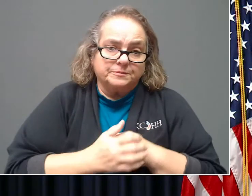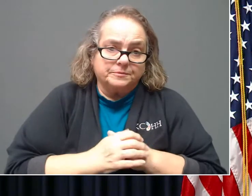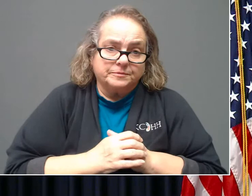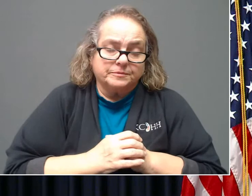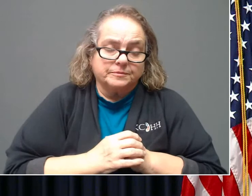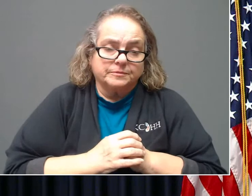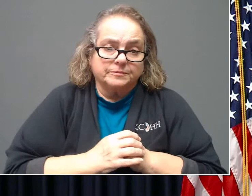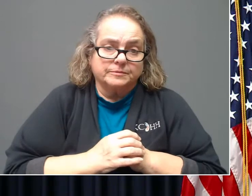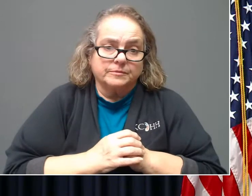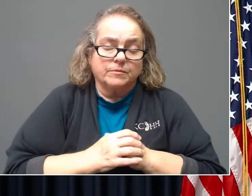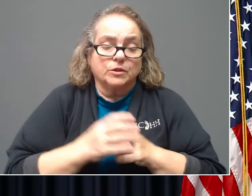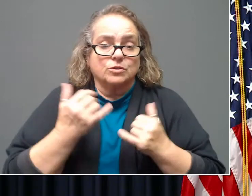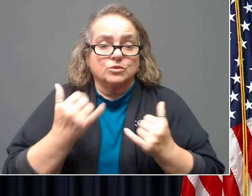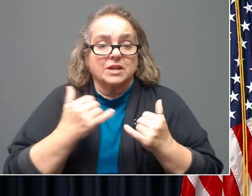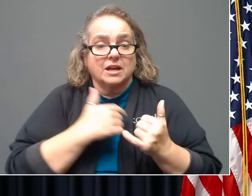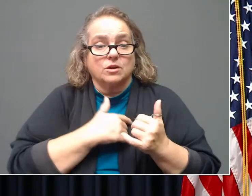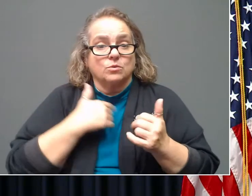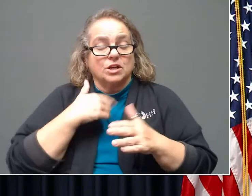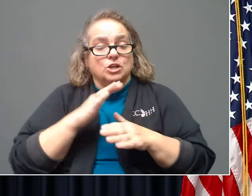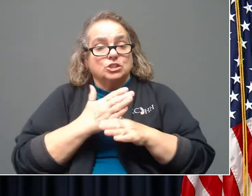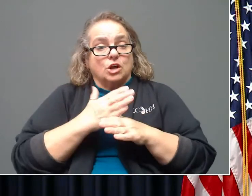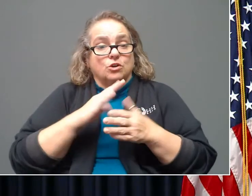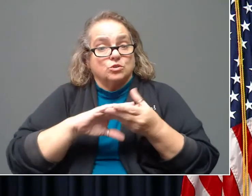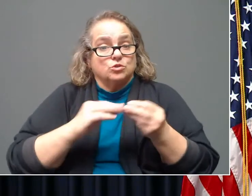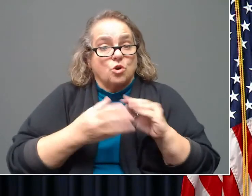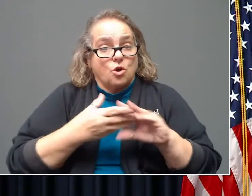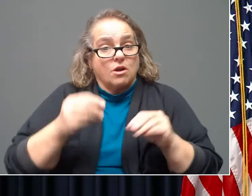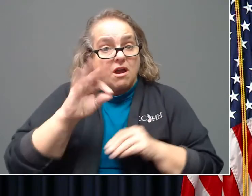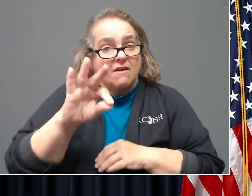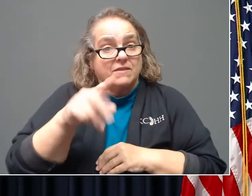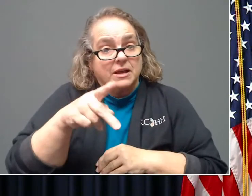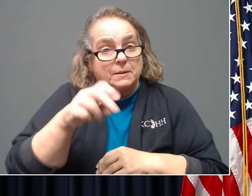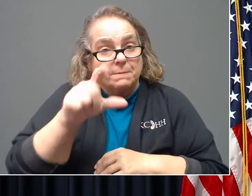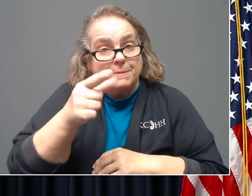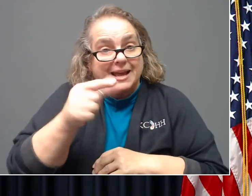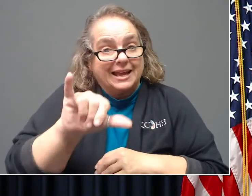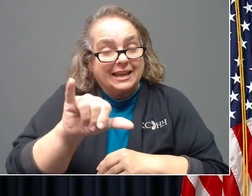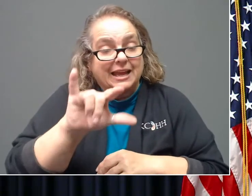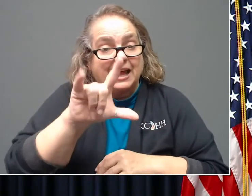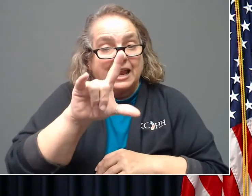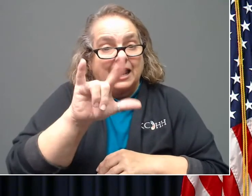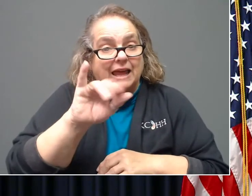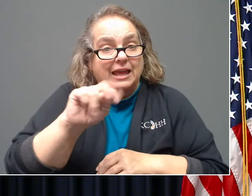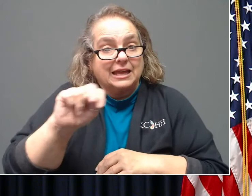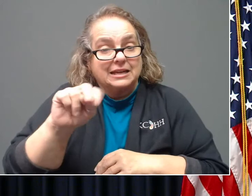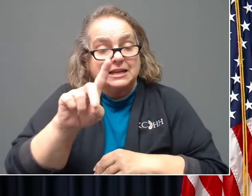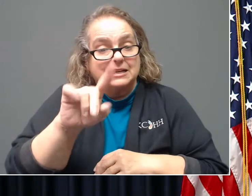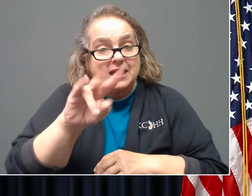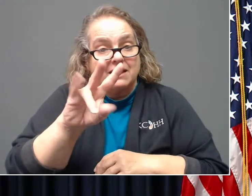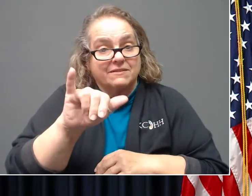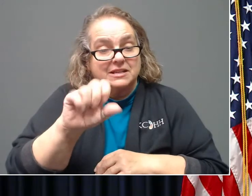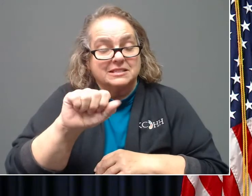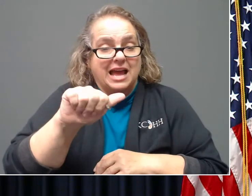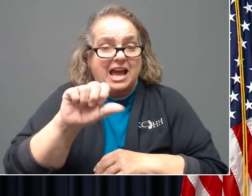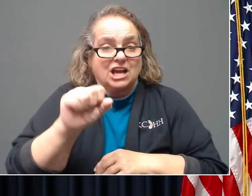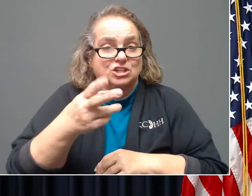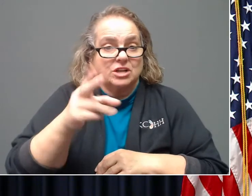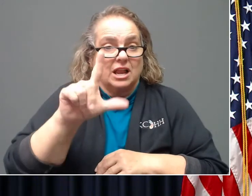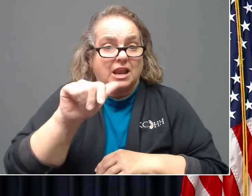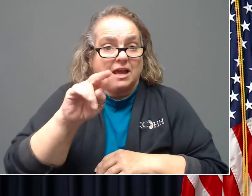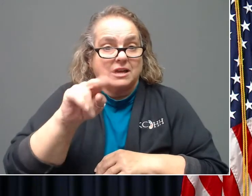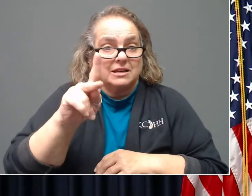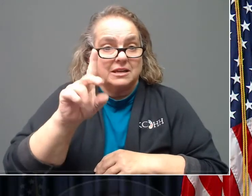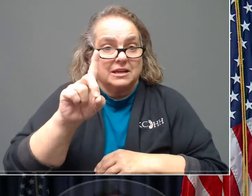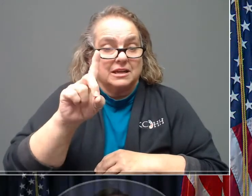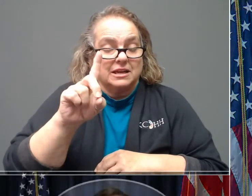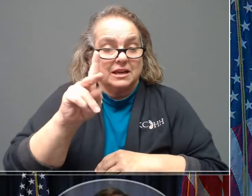And today we're sharing the story of Peggy Lynn Davis from Ashland, Kentucky. She was only 67 years old when she